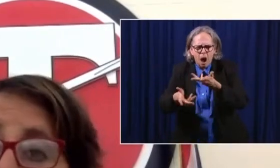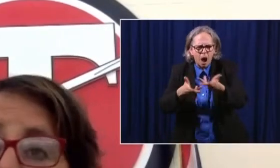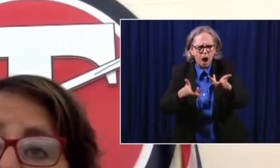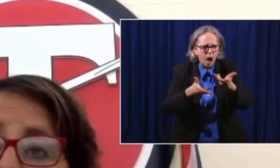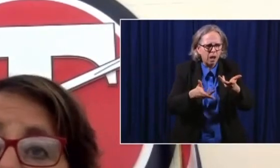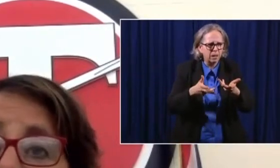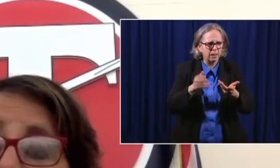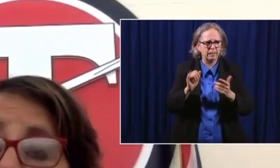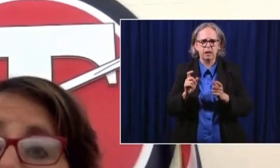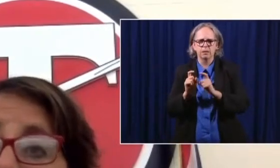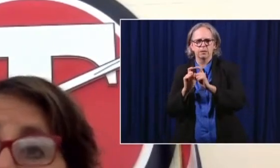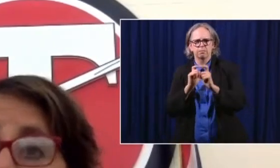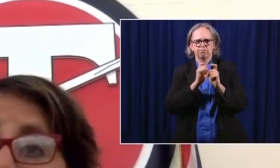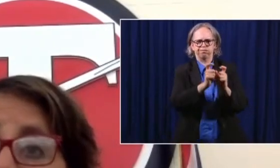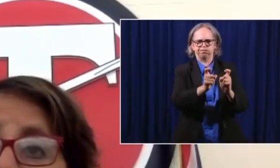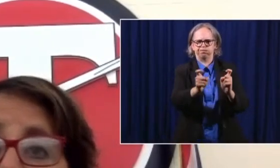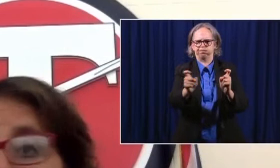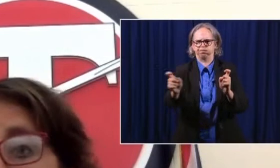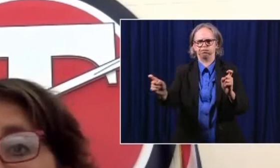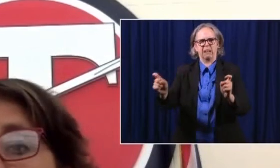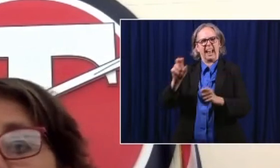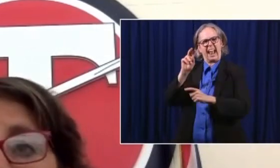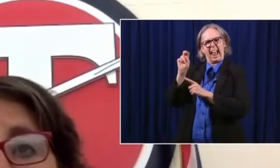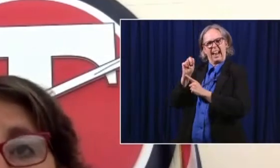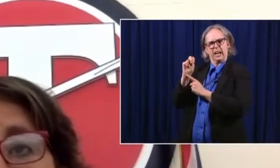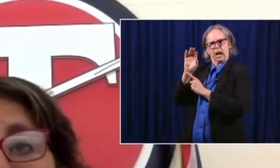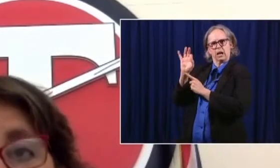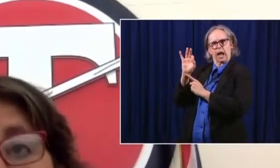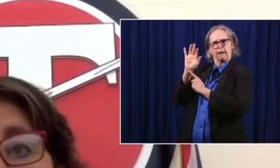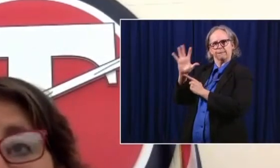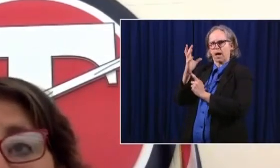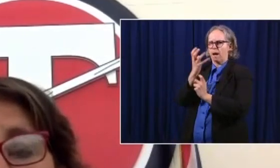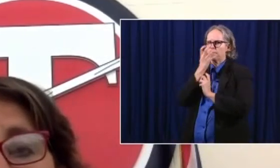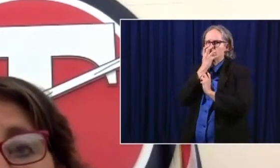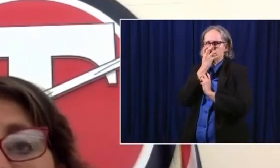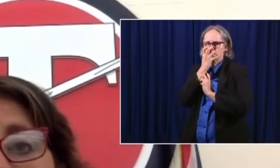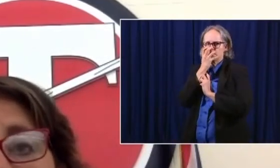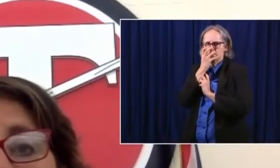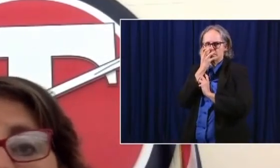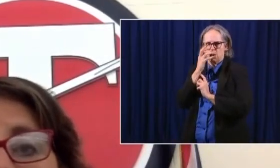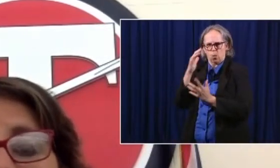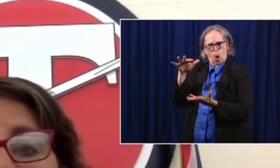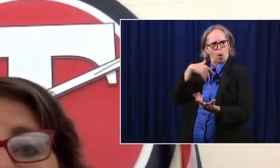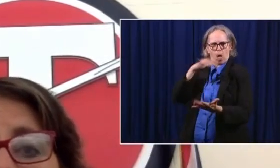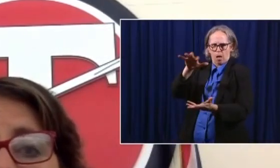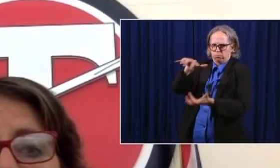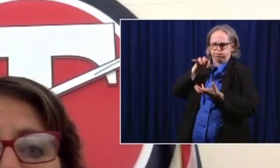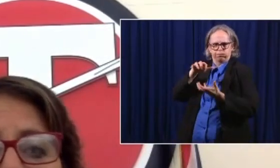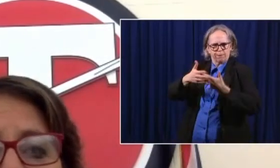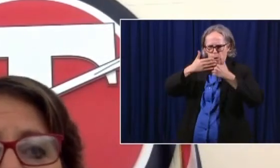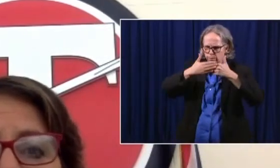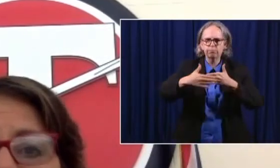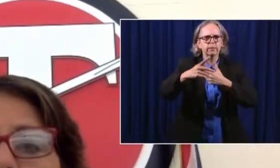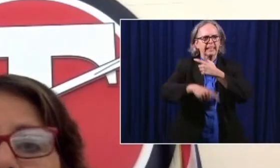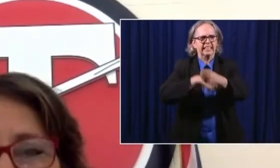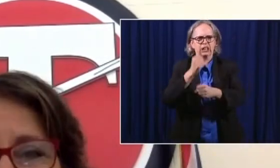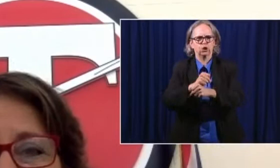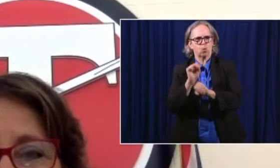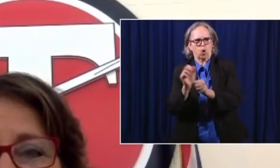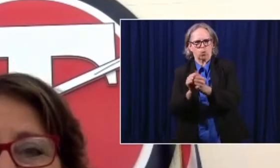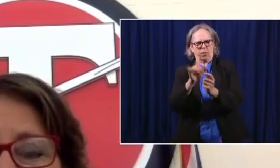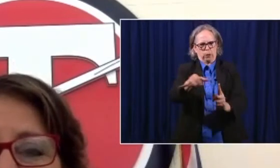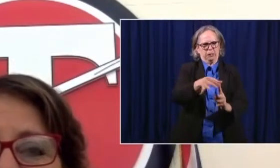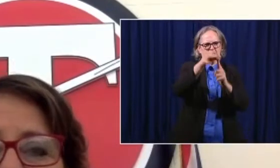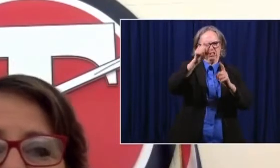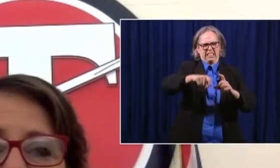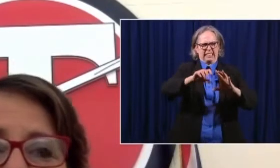N95 mask. And they've provided additional masks for us to use throughout the year as well. And so those are some of the efforts that